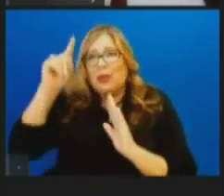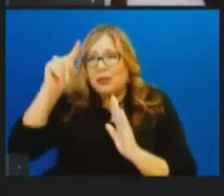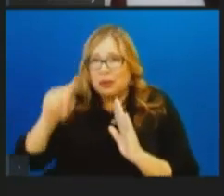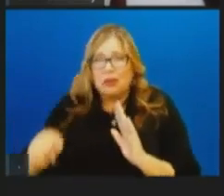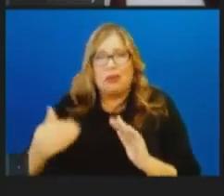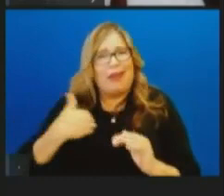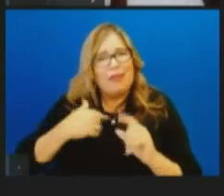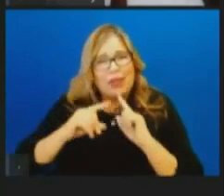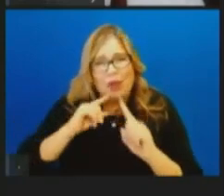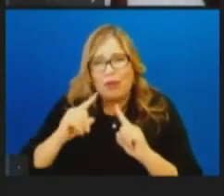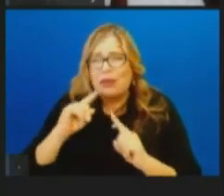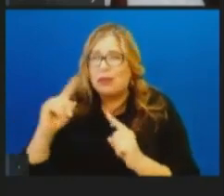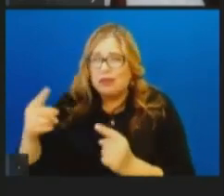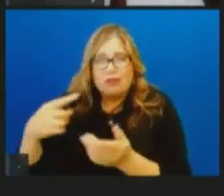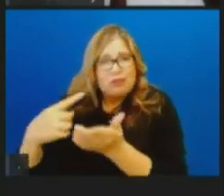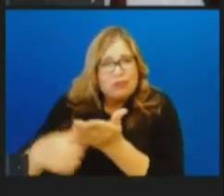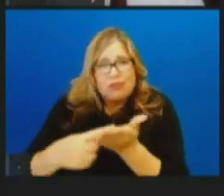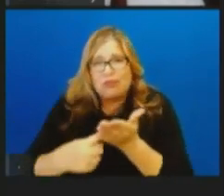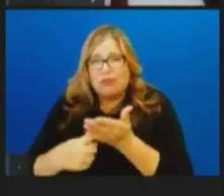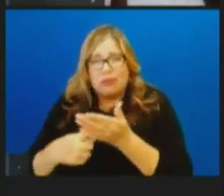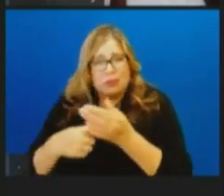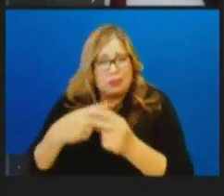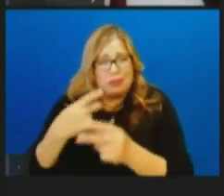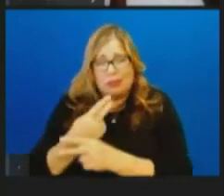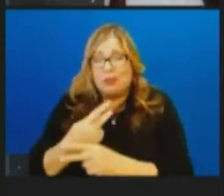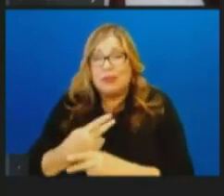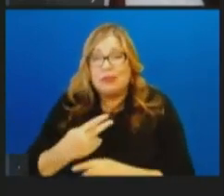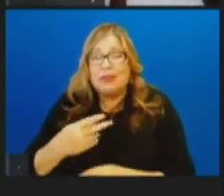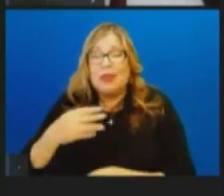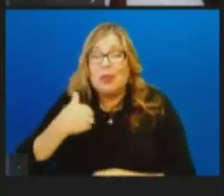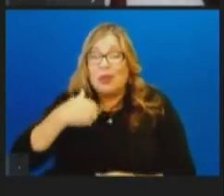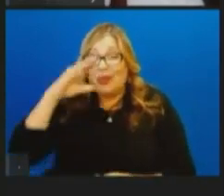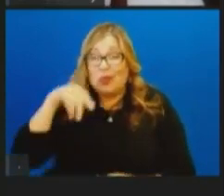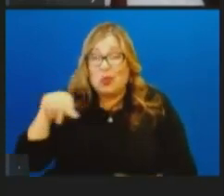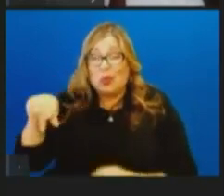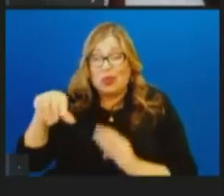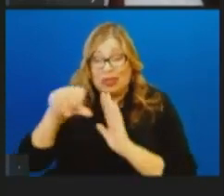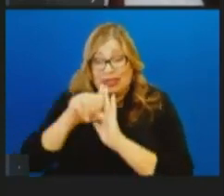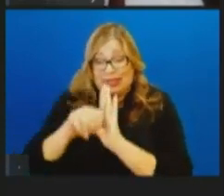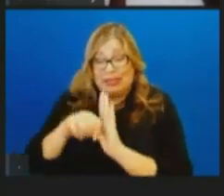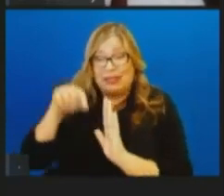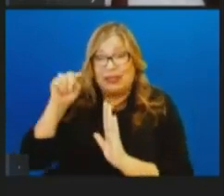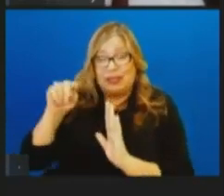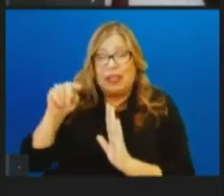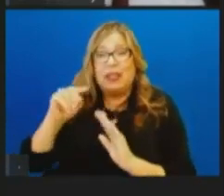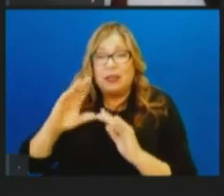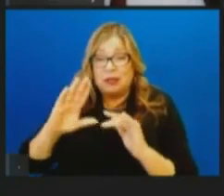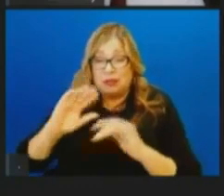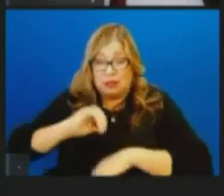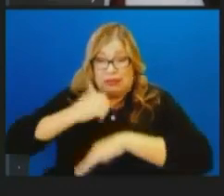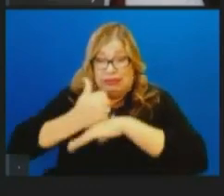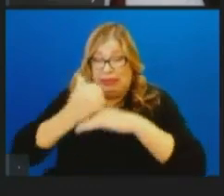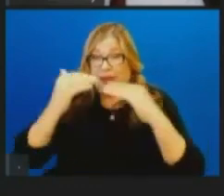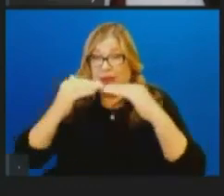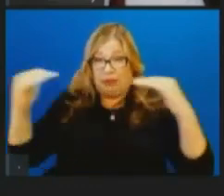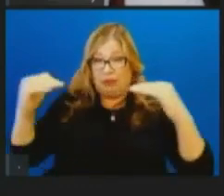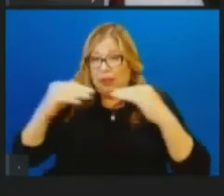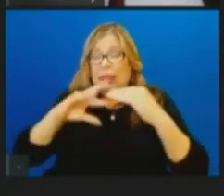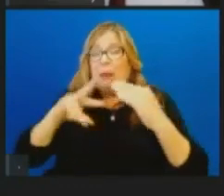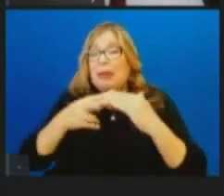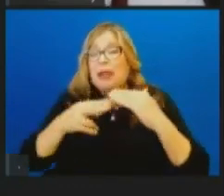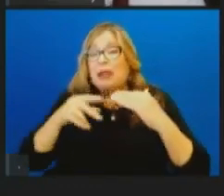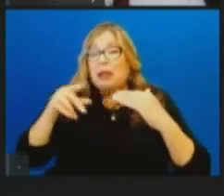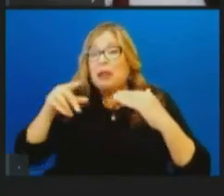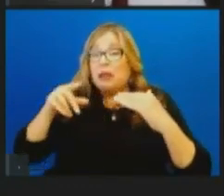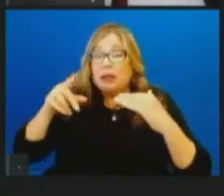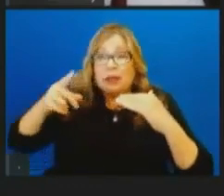sets an important bar that where people can't be less restrictive than the state, they can certainly